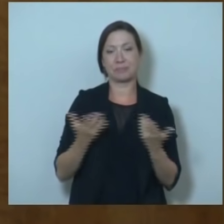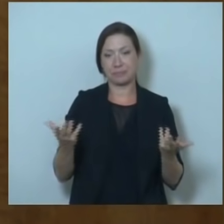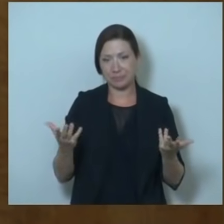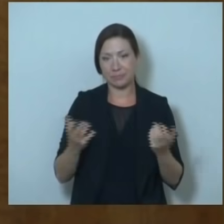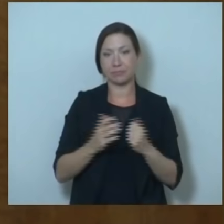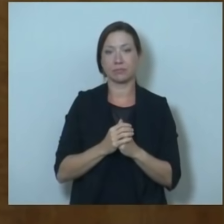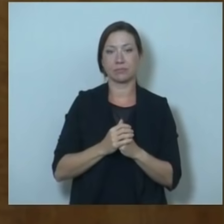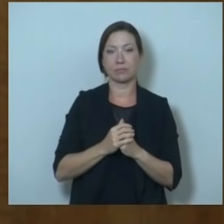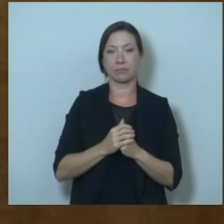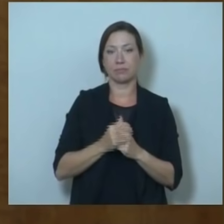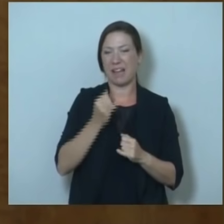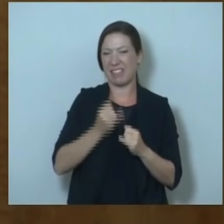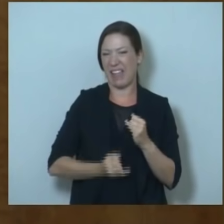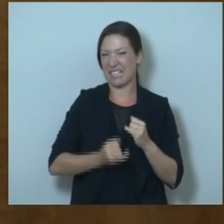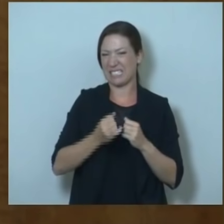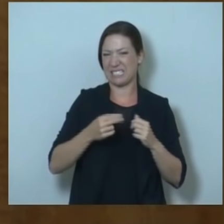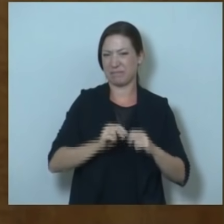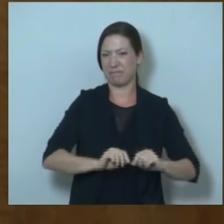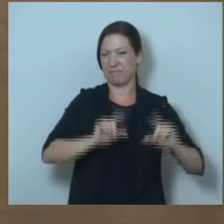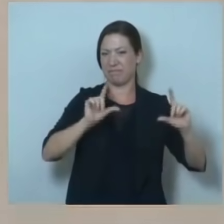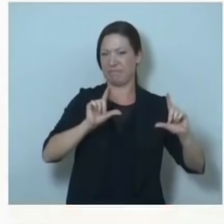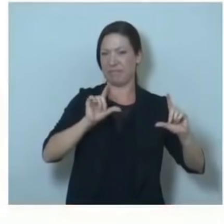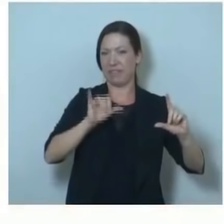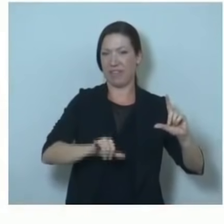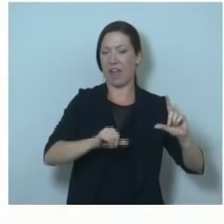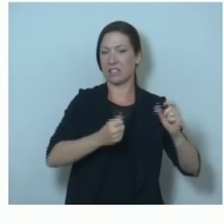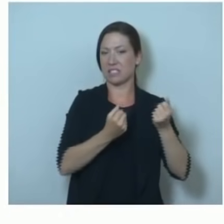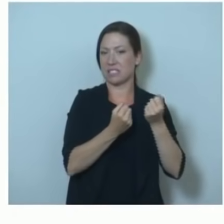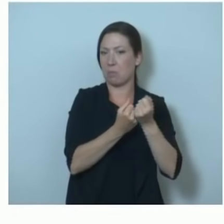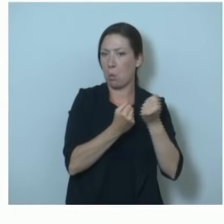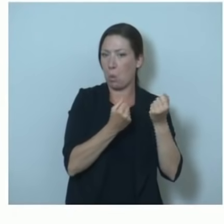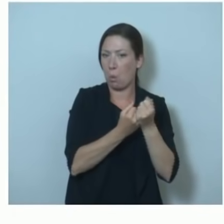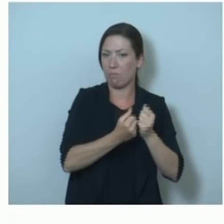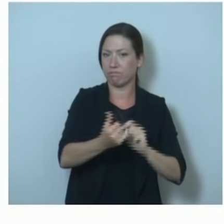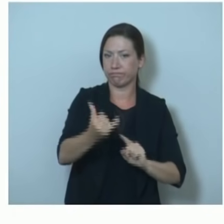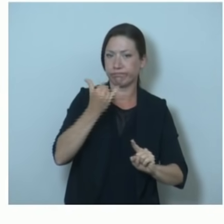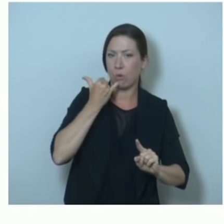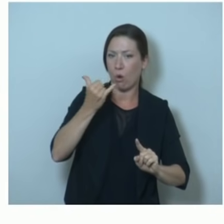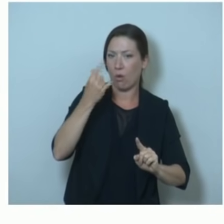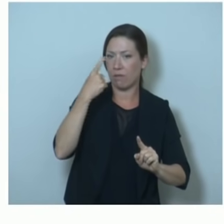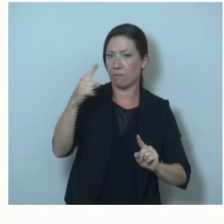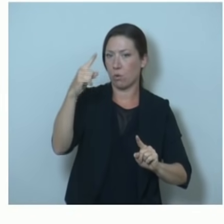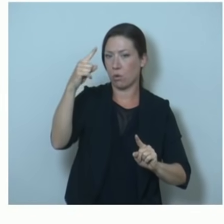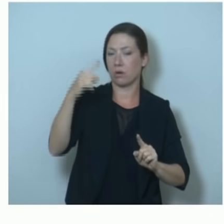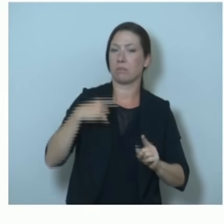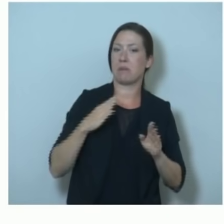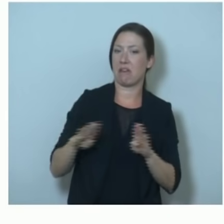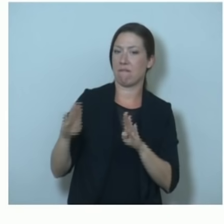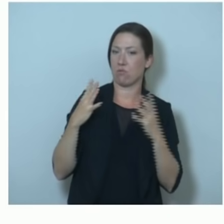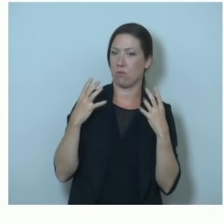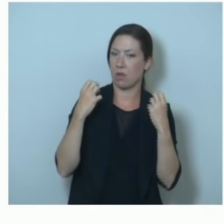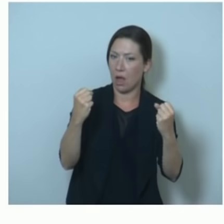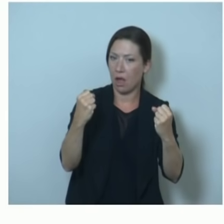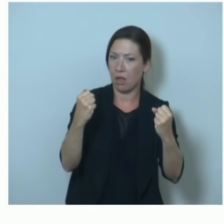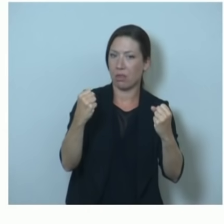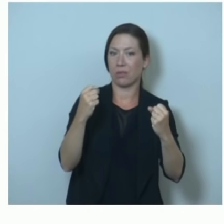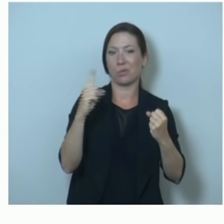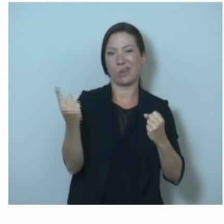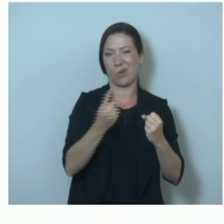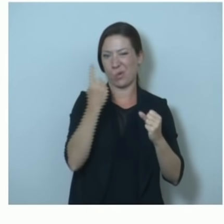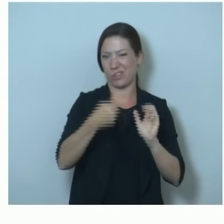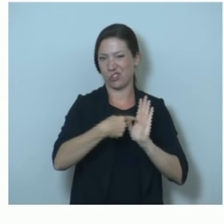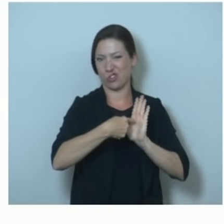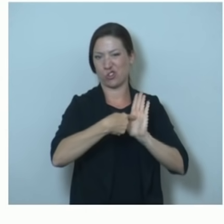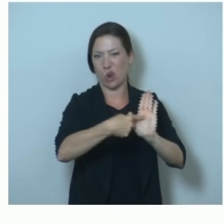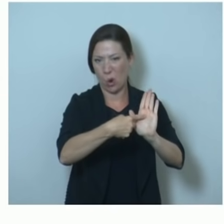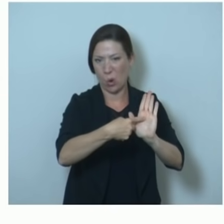The last slide is just a support line for behavioral health and for healthcare workers. We show this every time, and